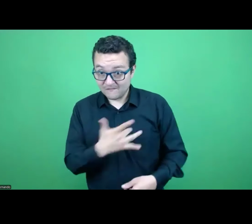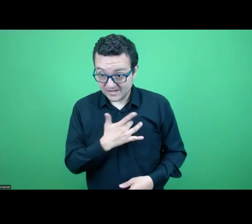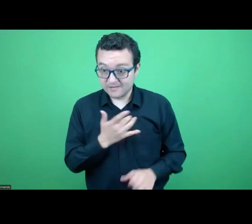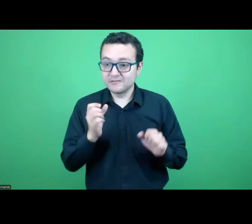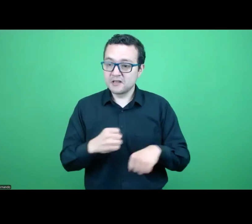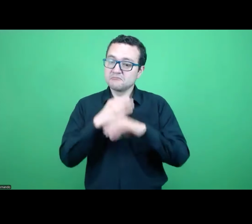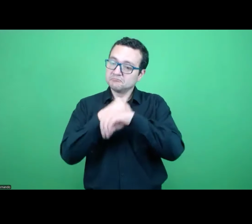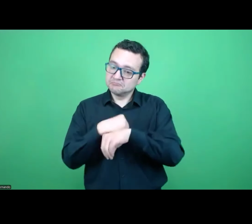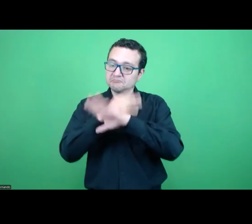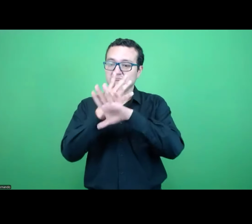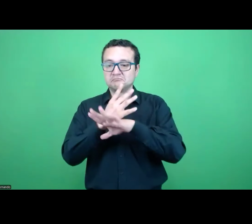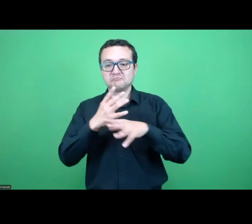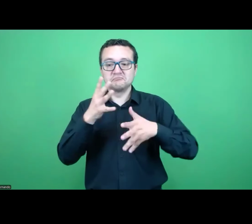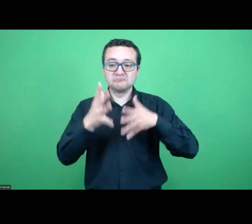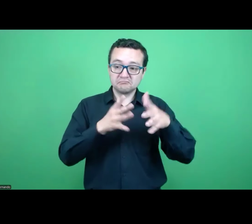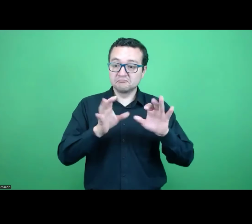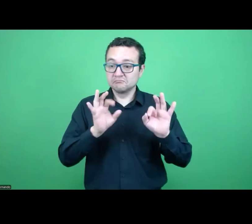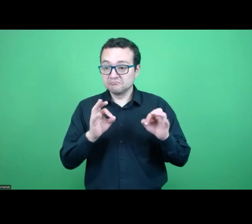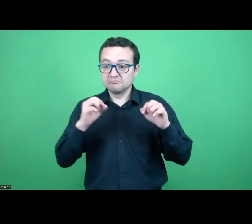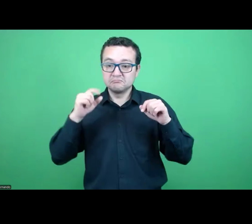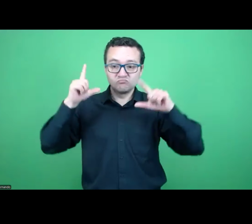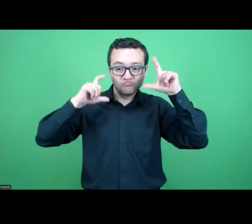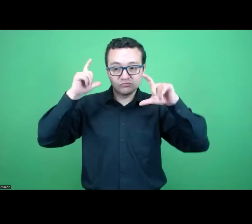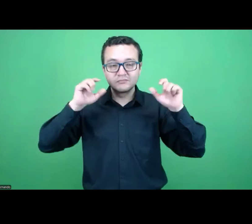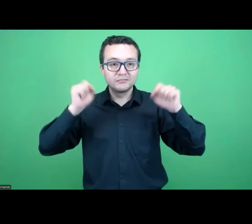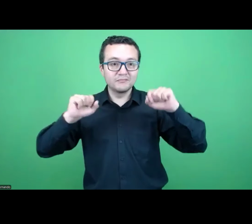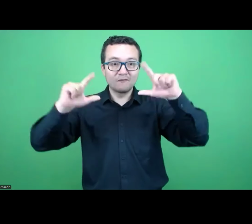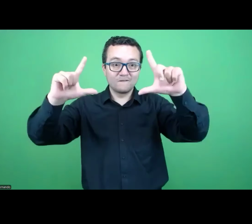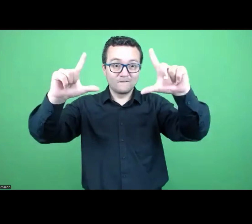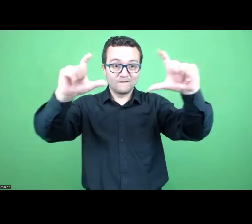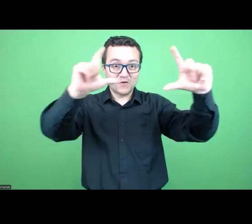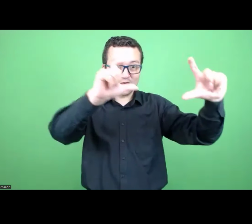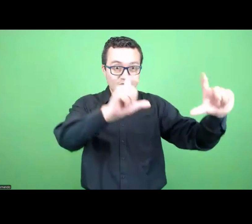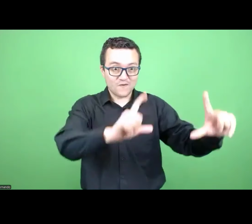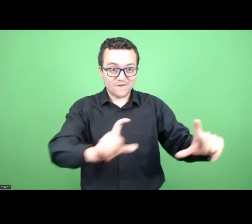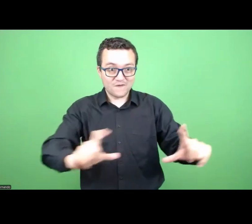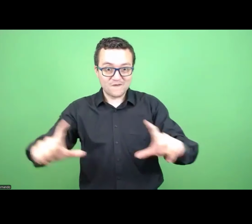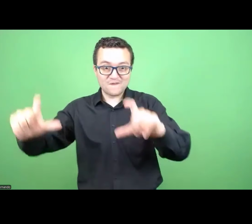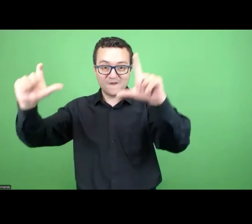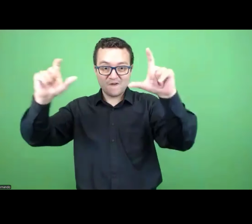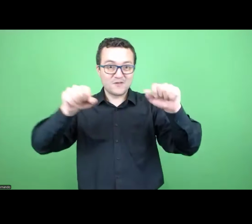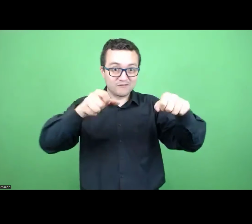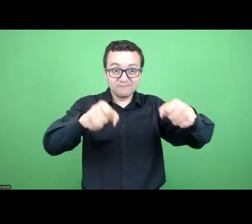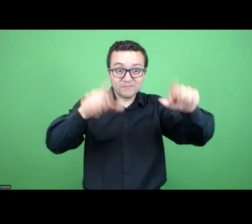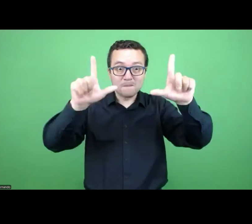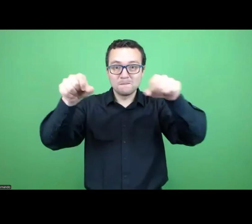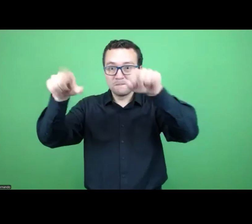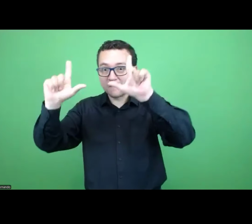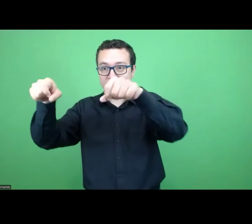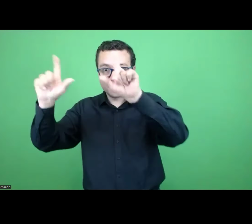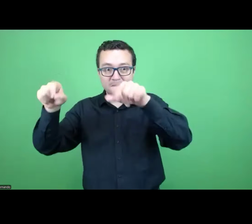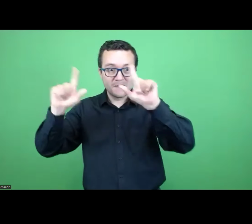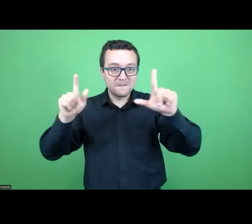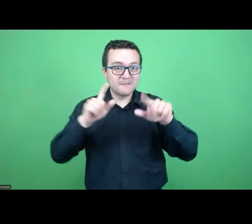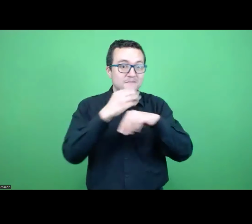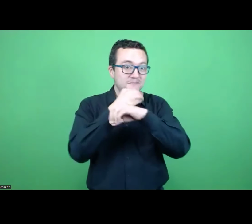youth community, want to be a part of the Global Disability Summit, and we are here to provide that important